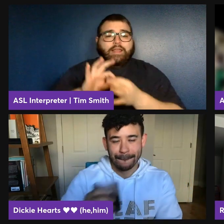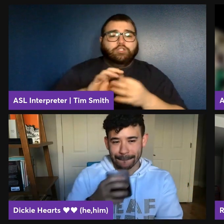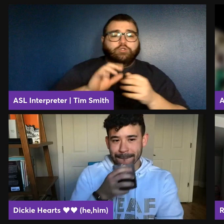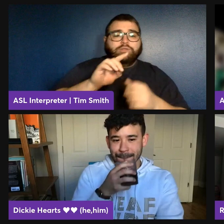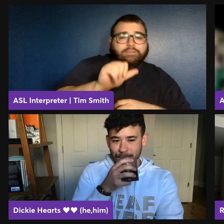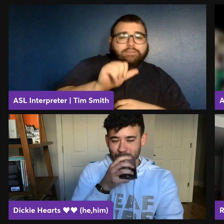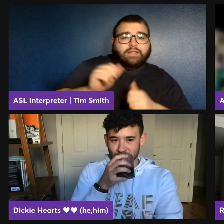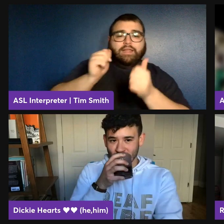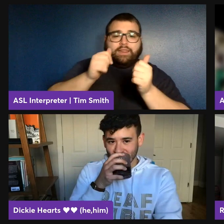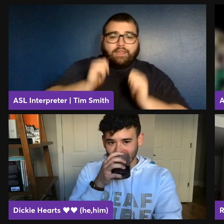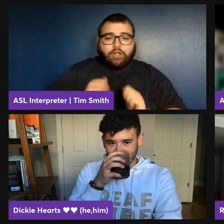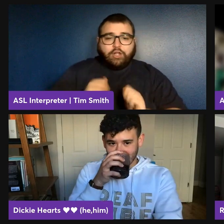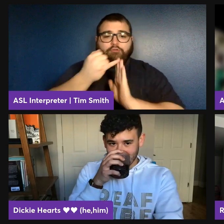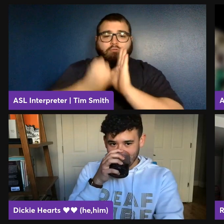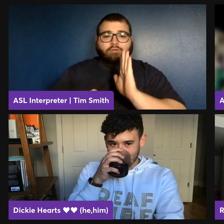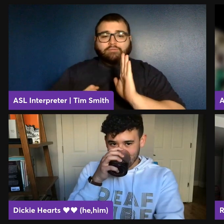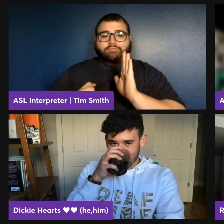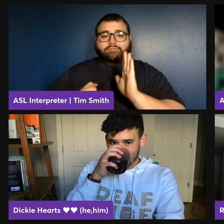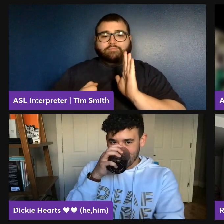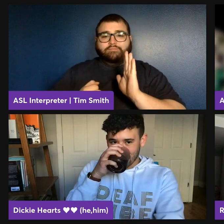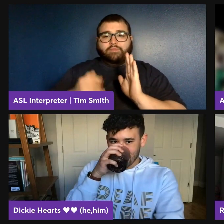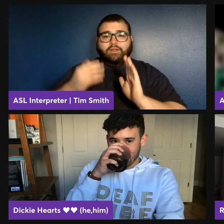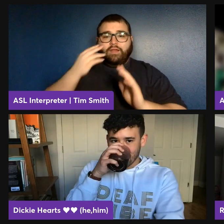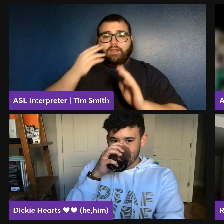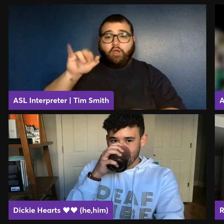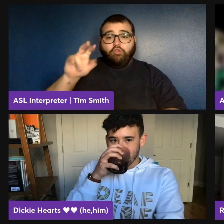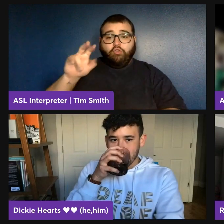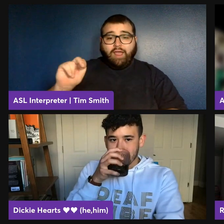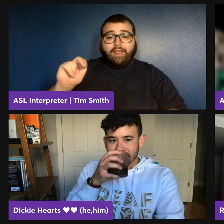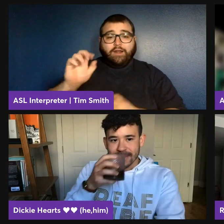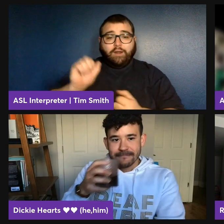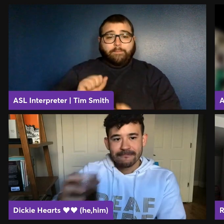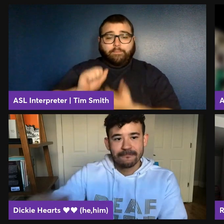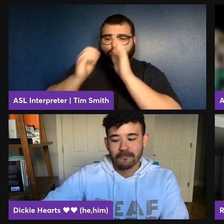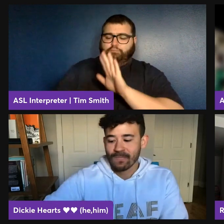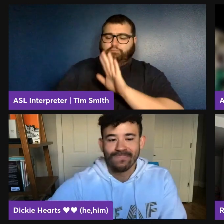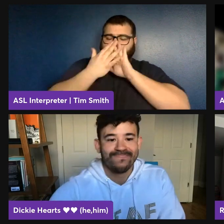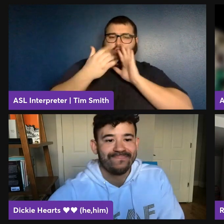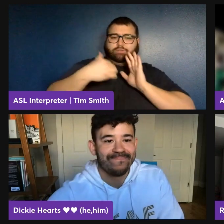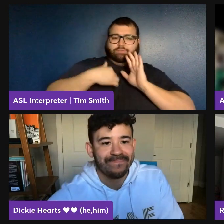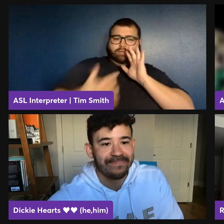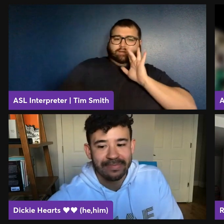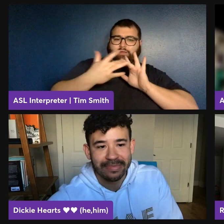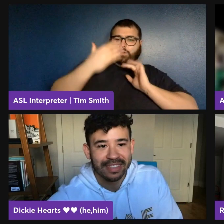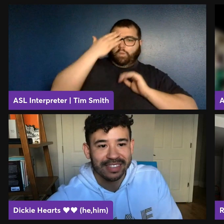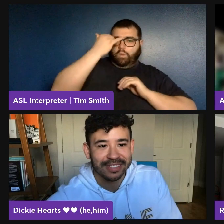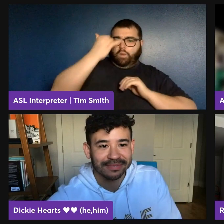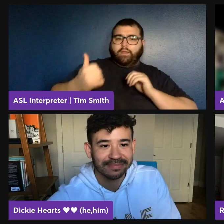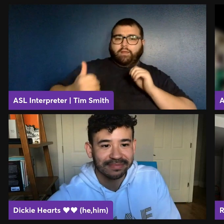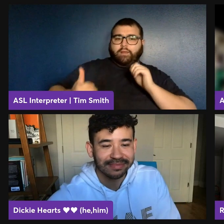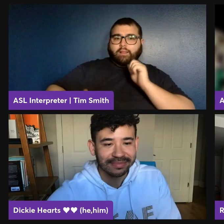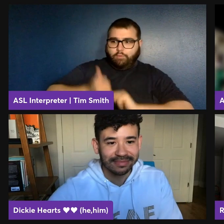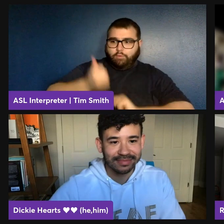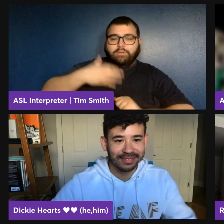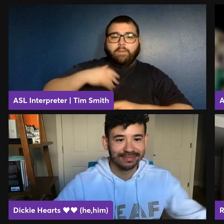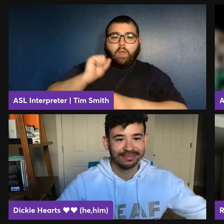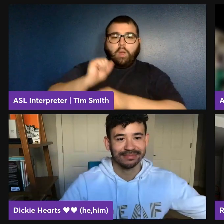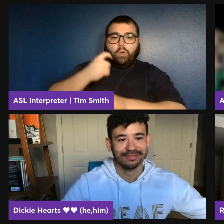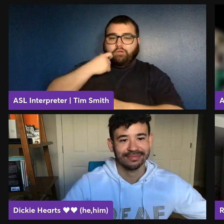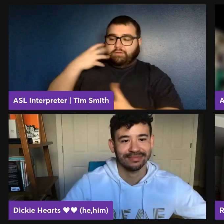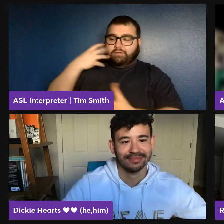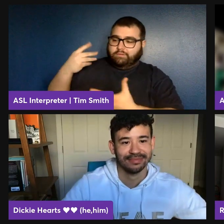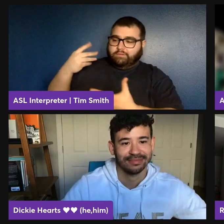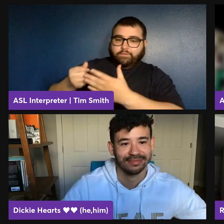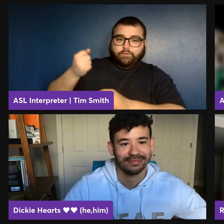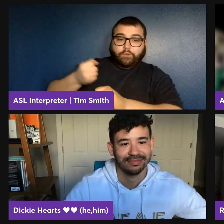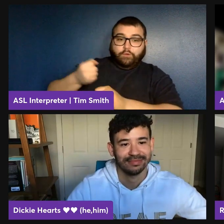the arts. And I know that Ryan approached me in part because a lot of my work in the last few years has not been as